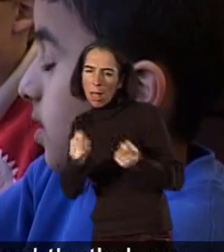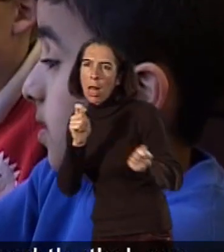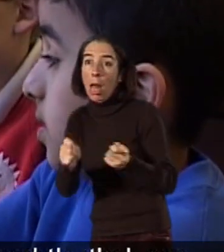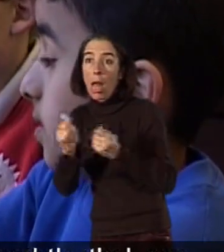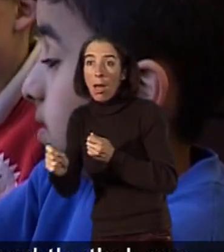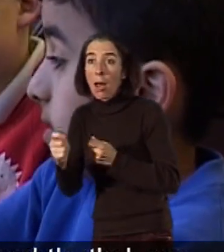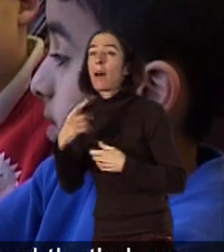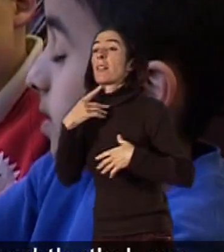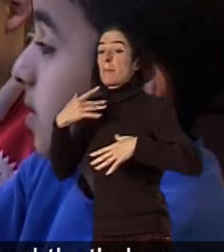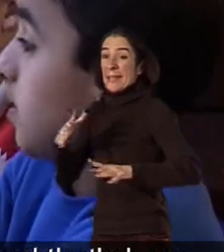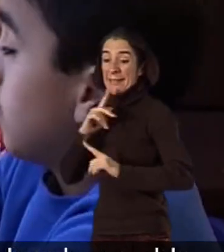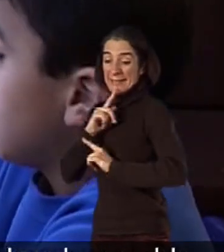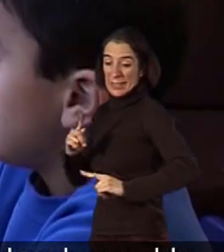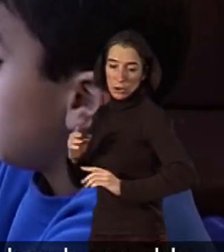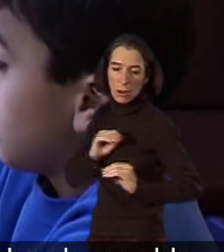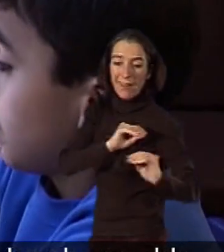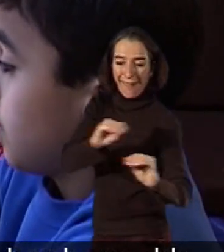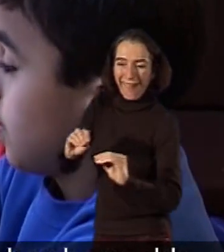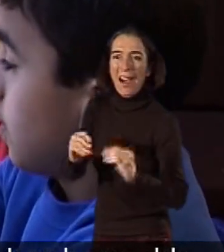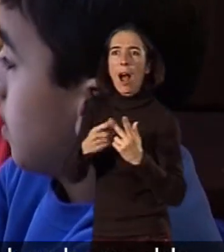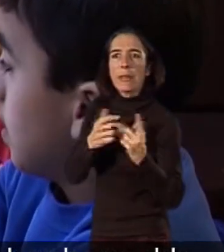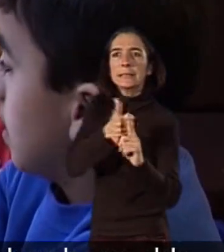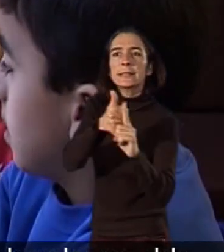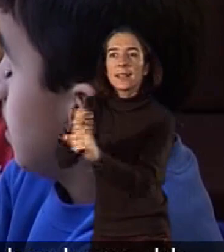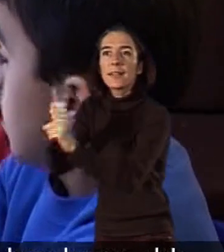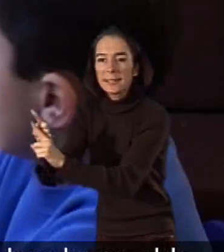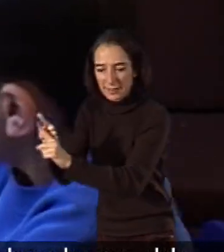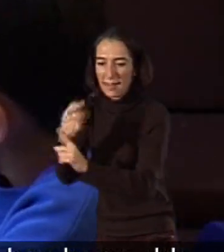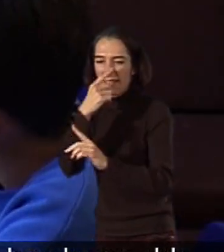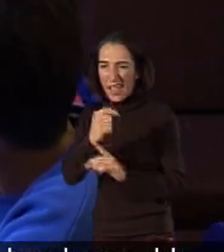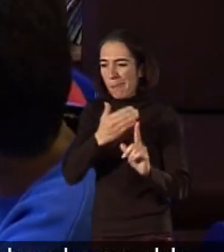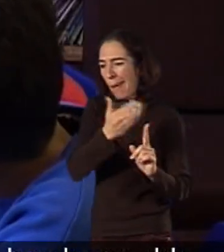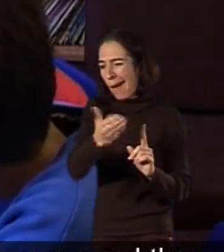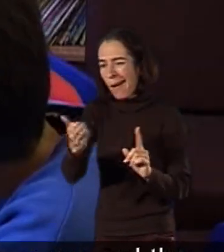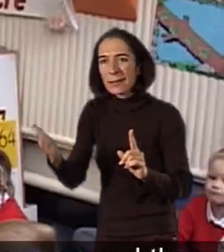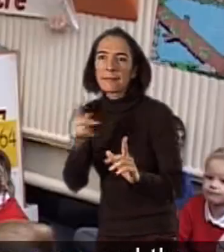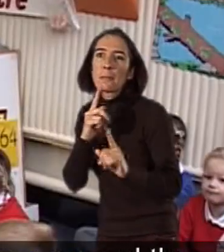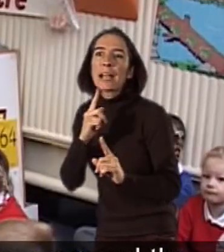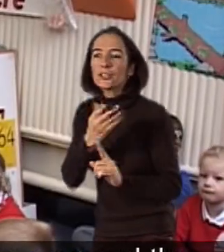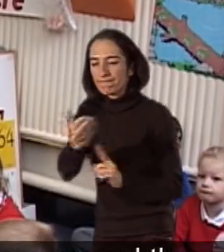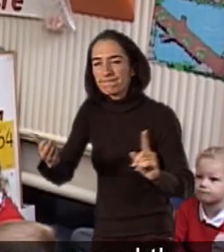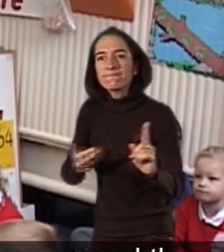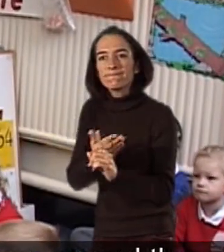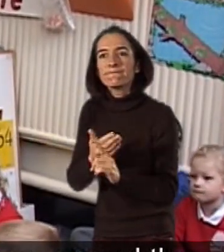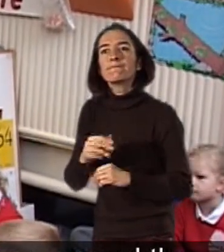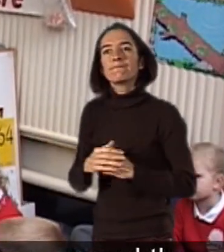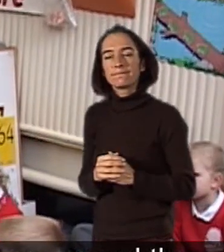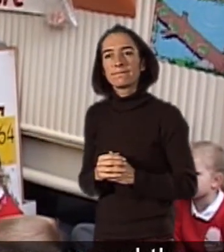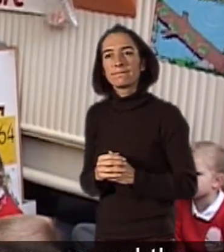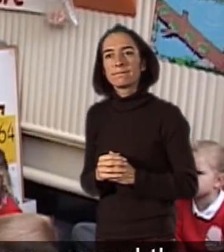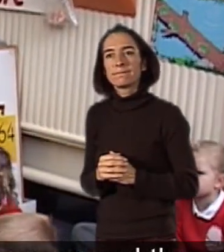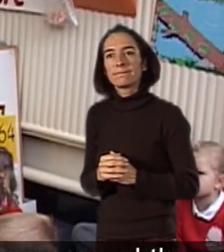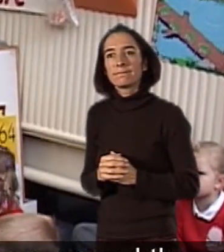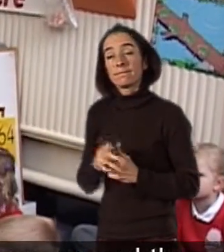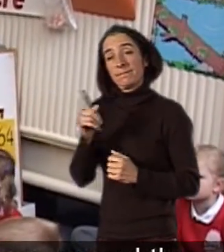fed through to the assistants, and again each assistant who's worked with Dean has been able to hand that information forwards. At